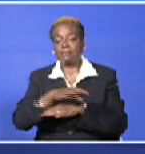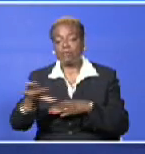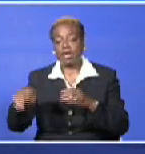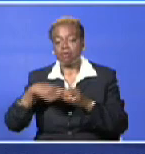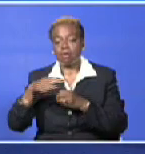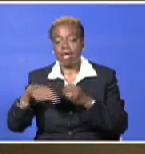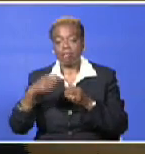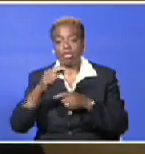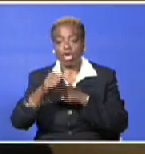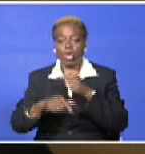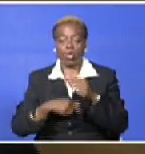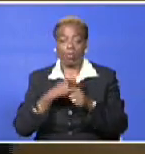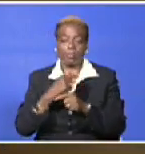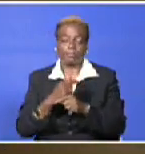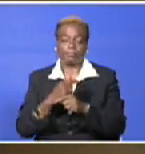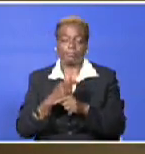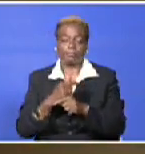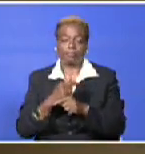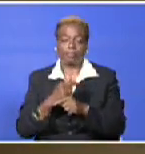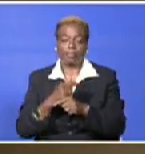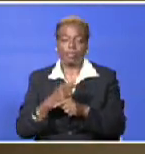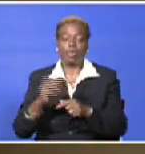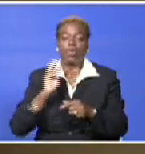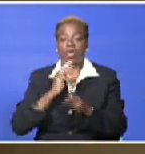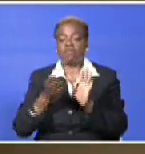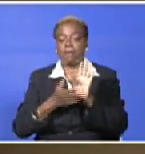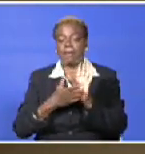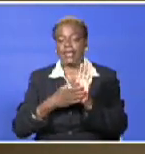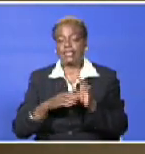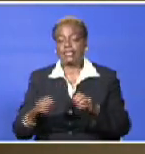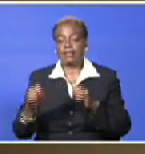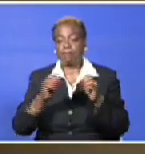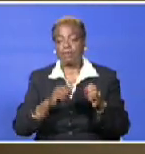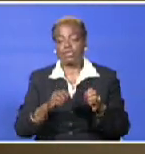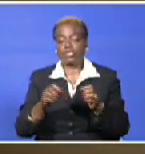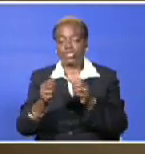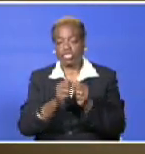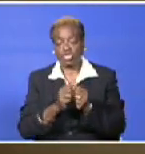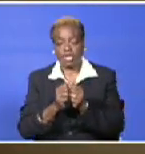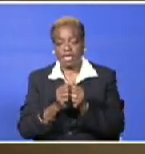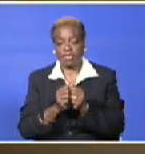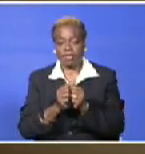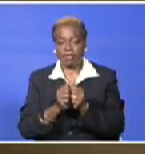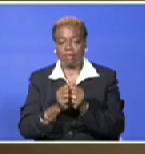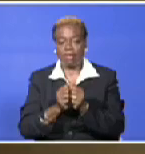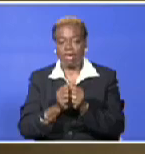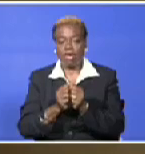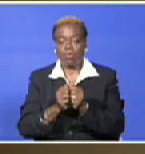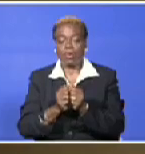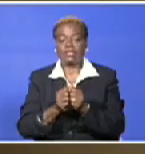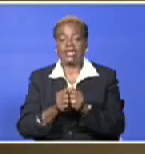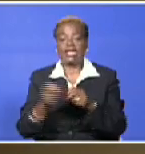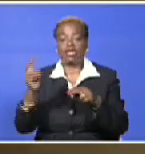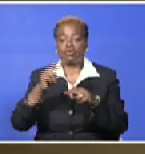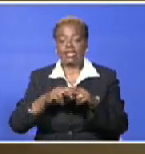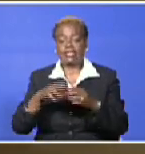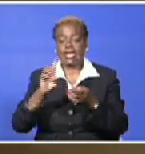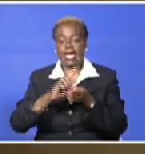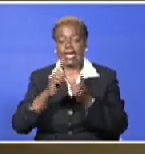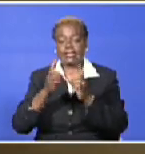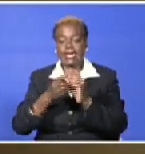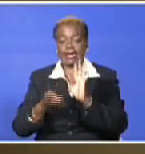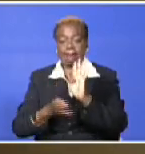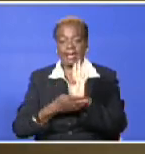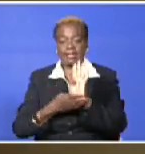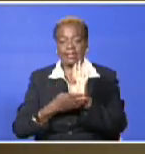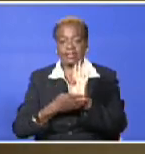globe. We've got a database put together, and we're part of one thing we're going to do this week is increase this database, trying to really know who the